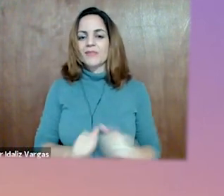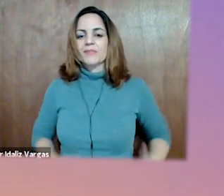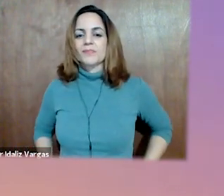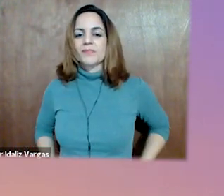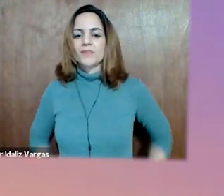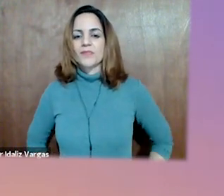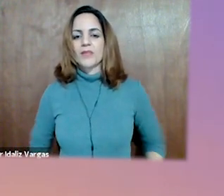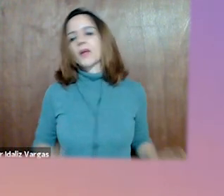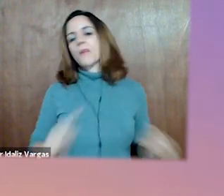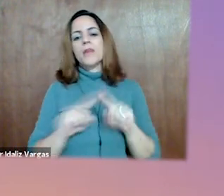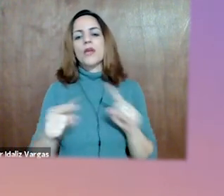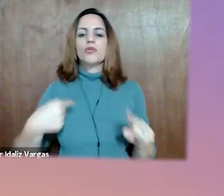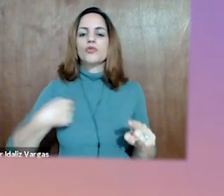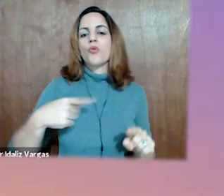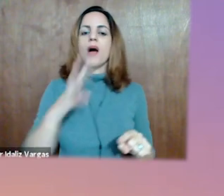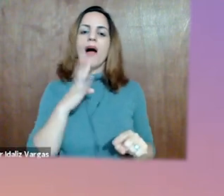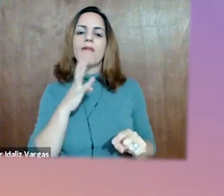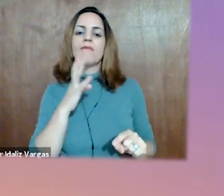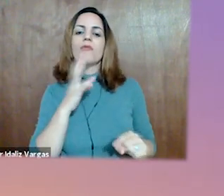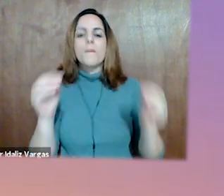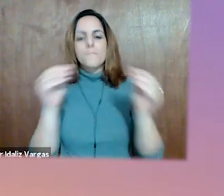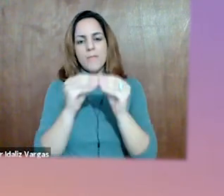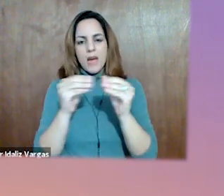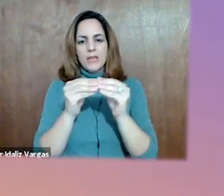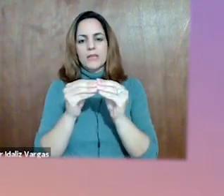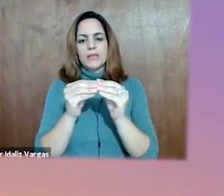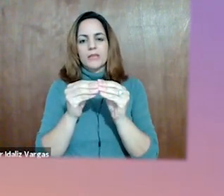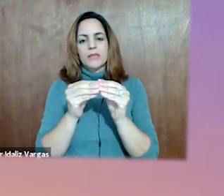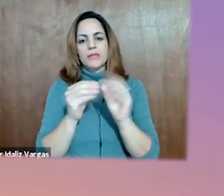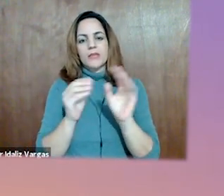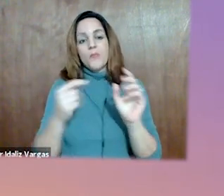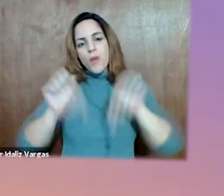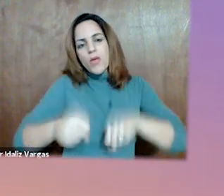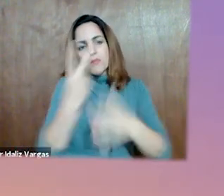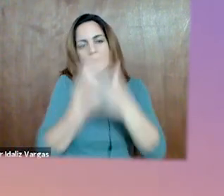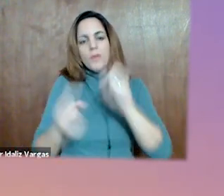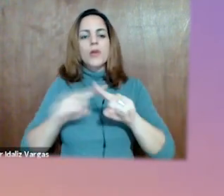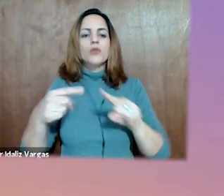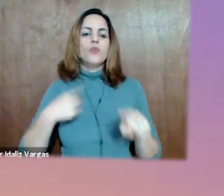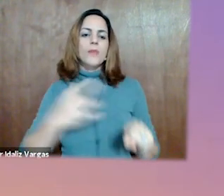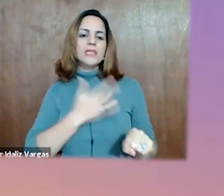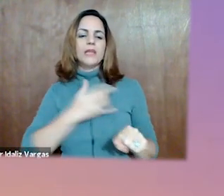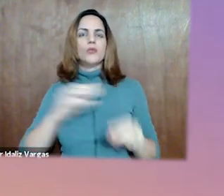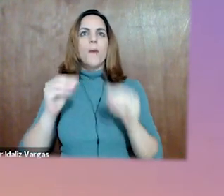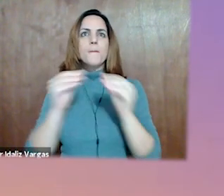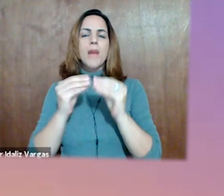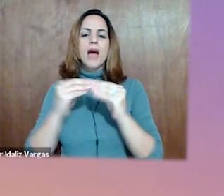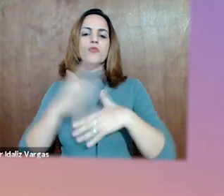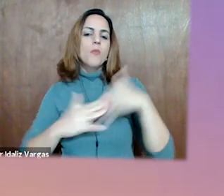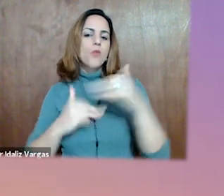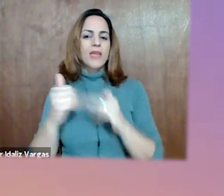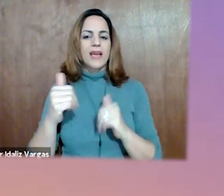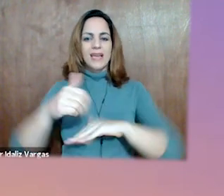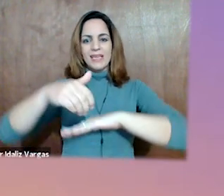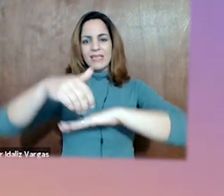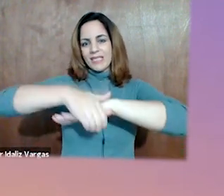¿inglés? Yo hablo más, puedo hablar los dos, pero me siento más cómoda en el inglés porque 63